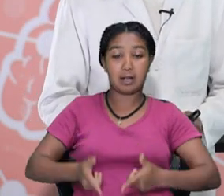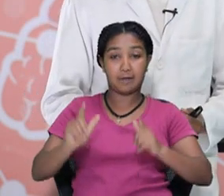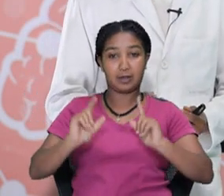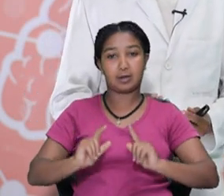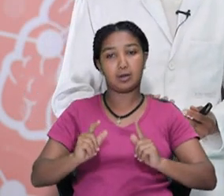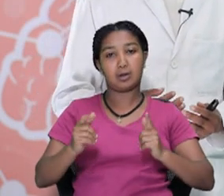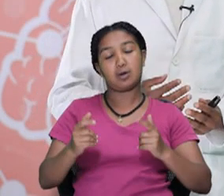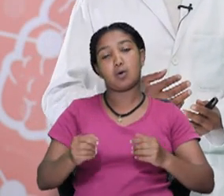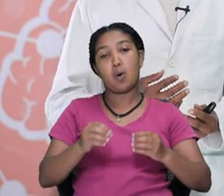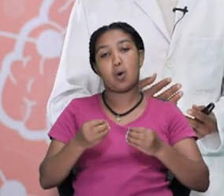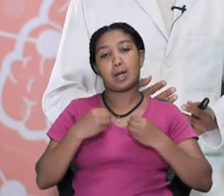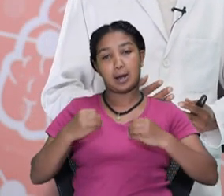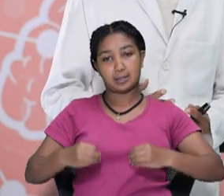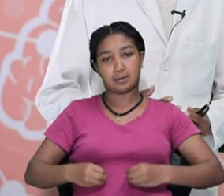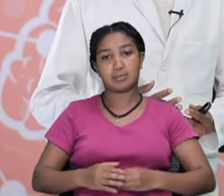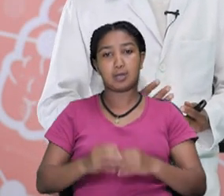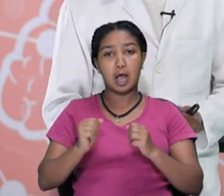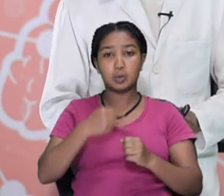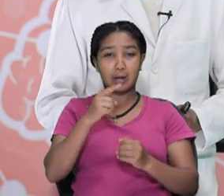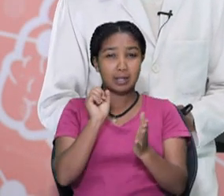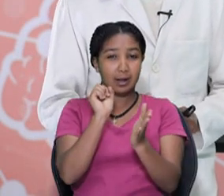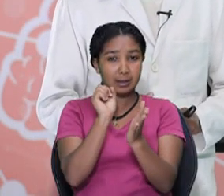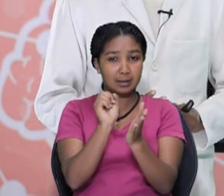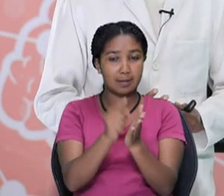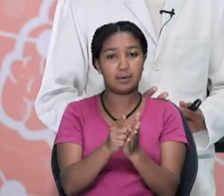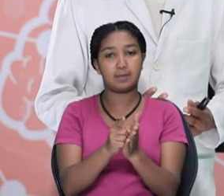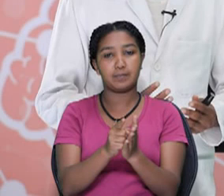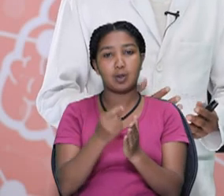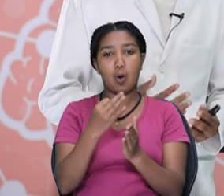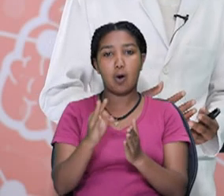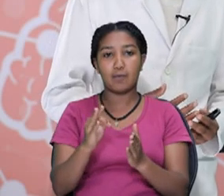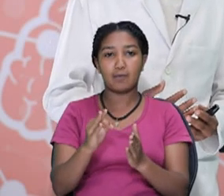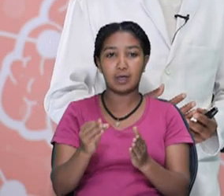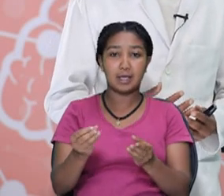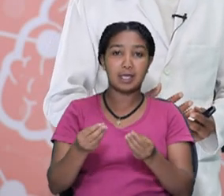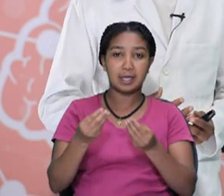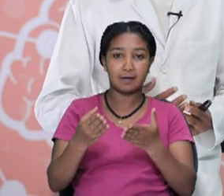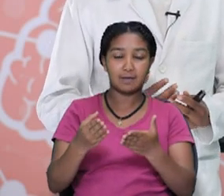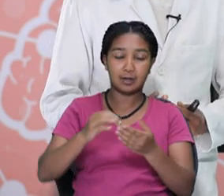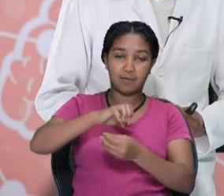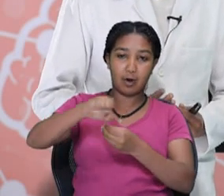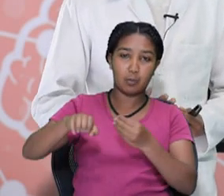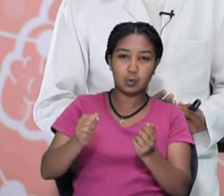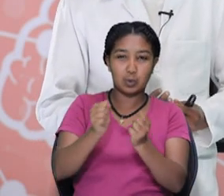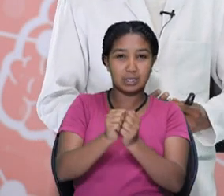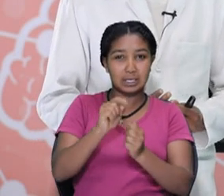organisms. Can you tell me an example of a given environment within its